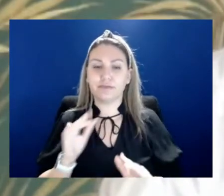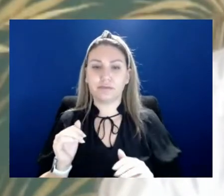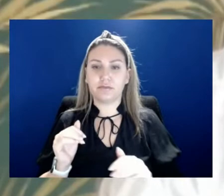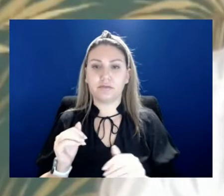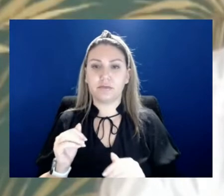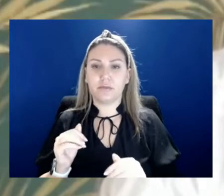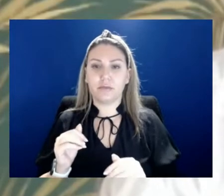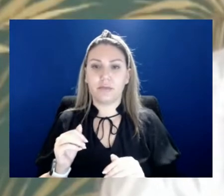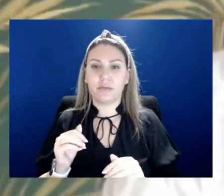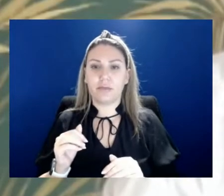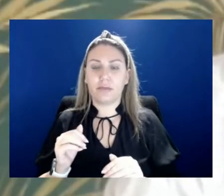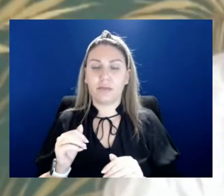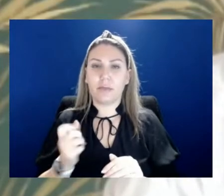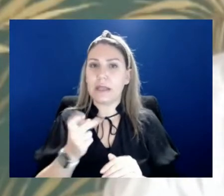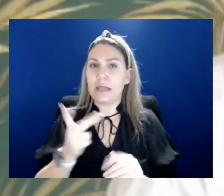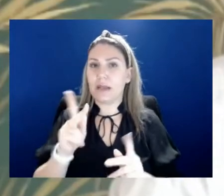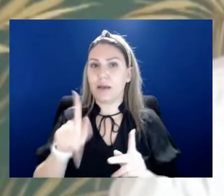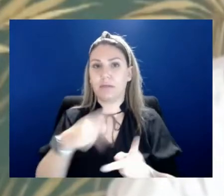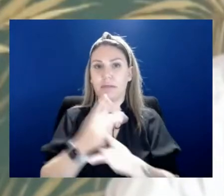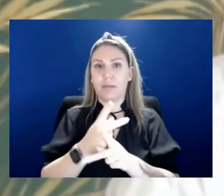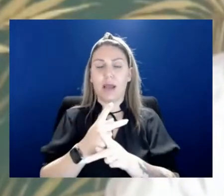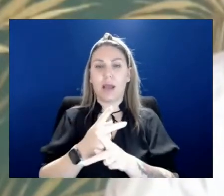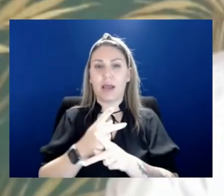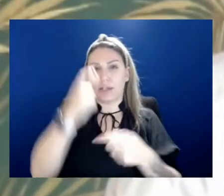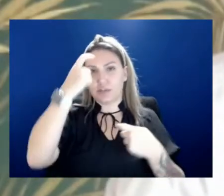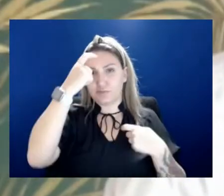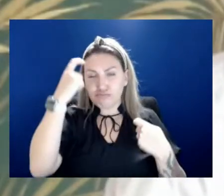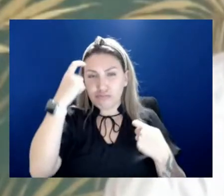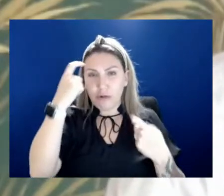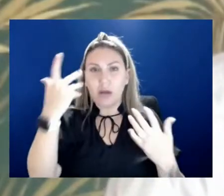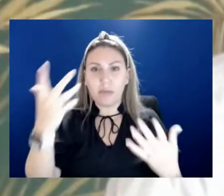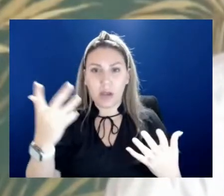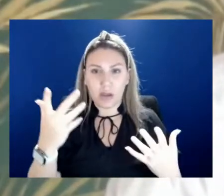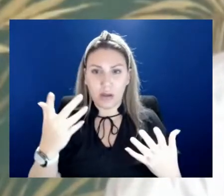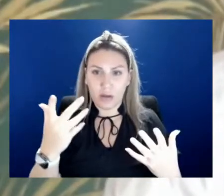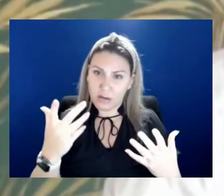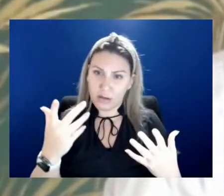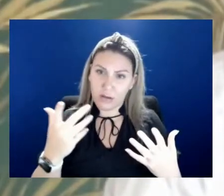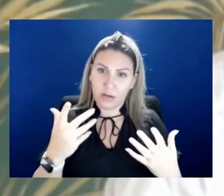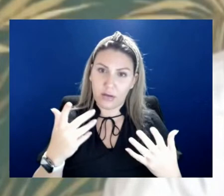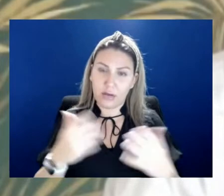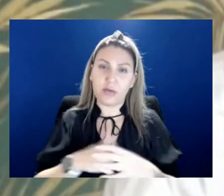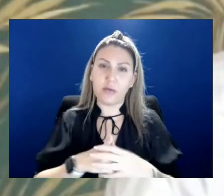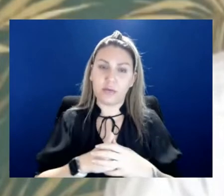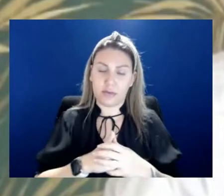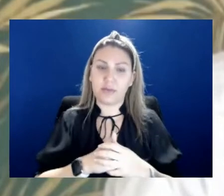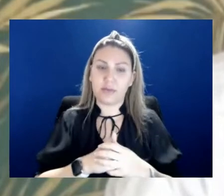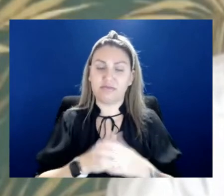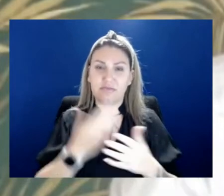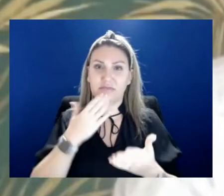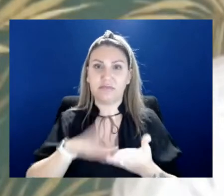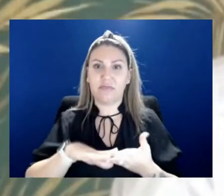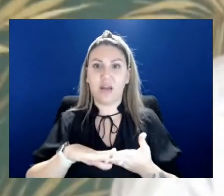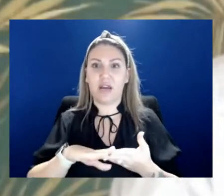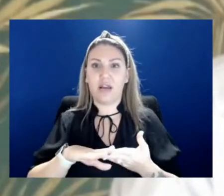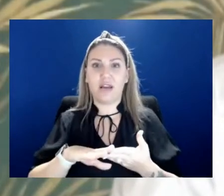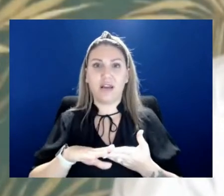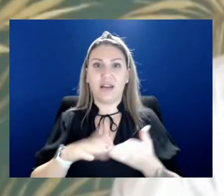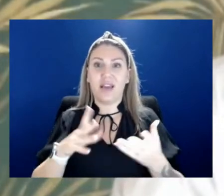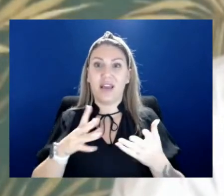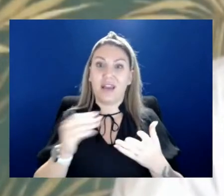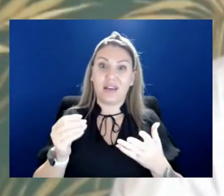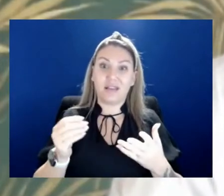some type of the trauma. A lot of the patient we got the now is the pneumonia, and not COVID infection is